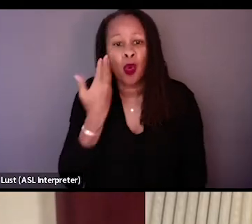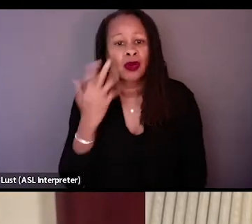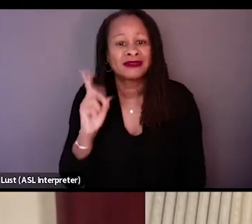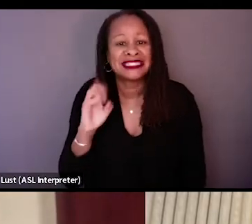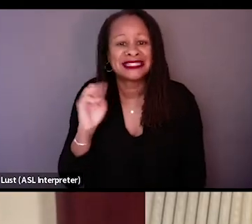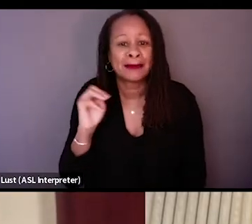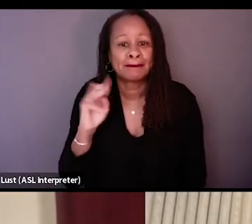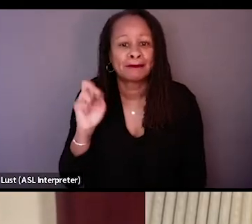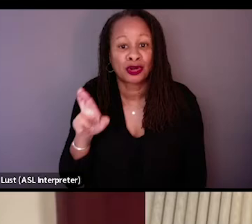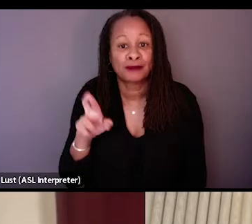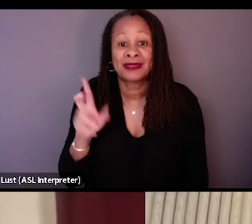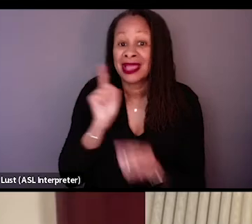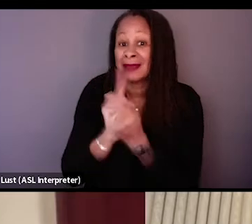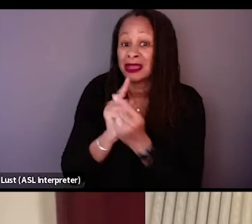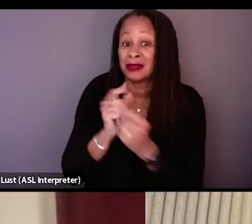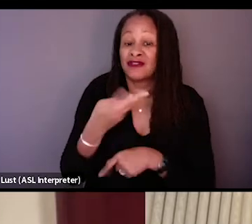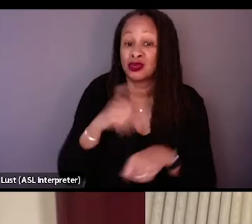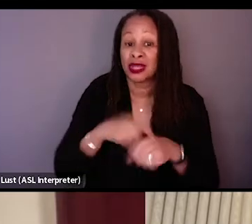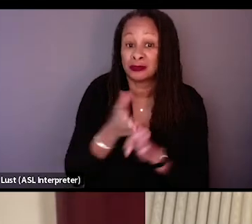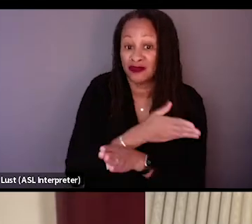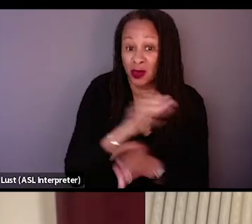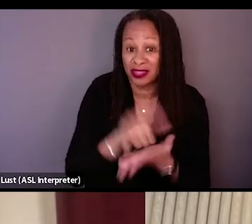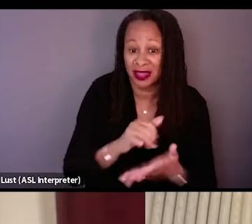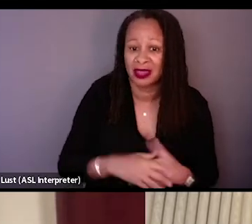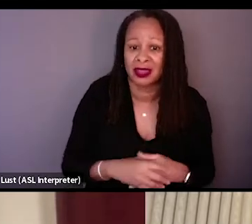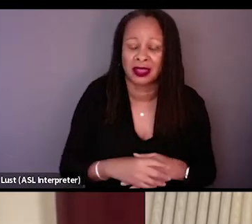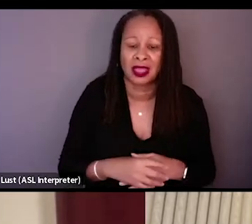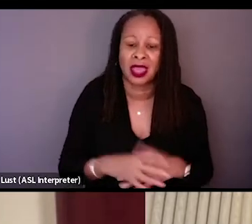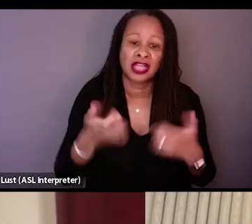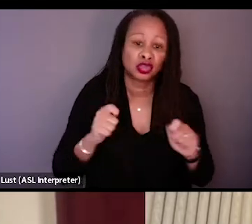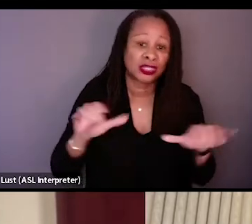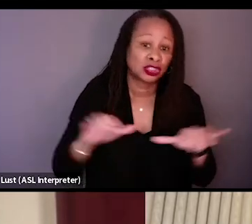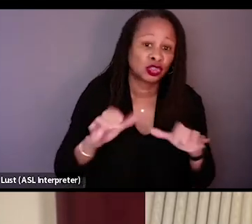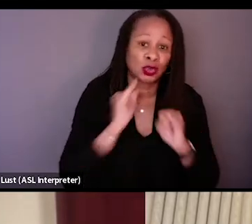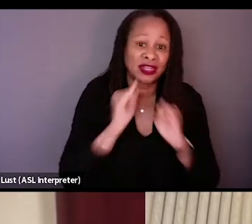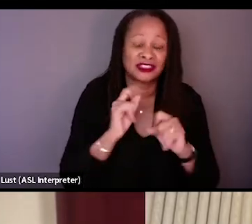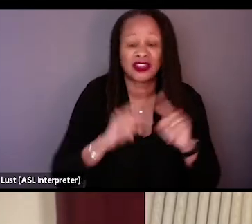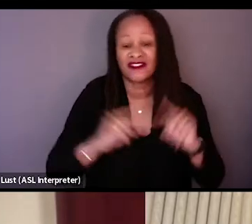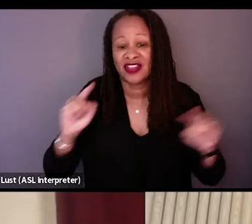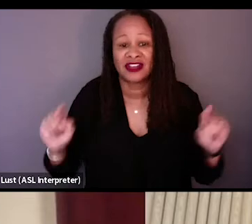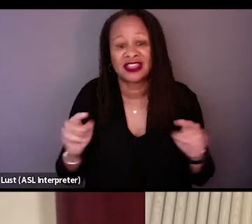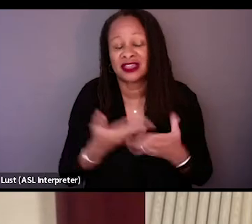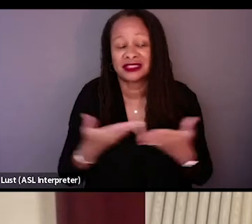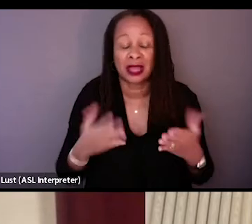few times before that and tried to do interviews with him for various things I was working on. And he would always say